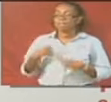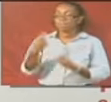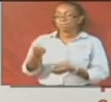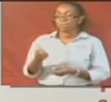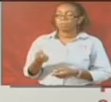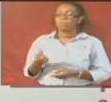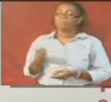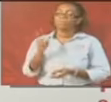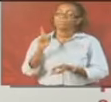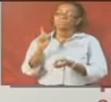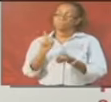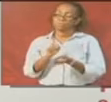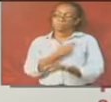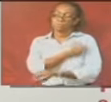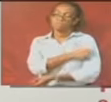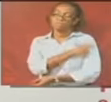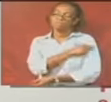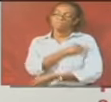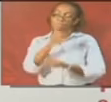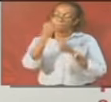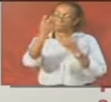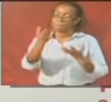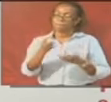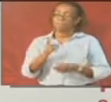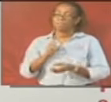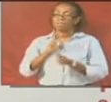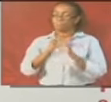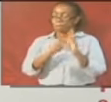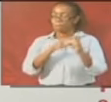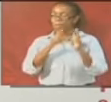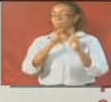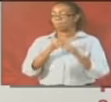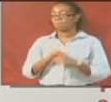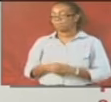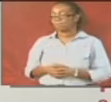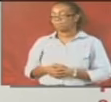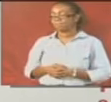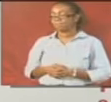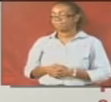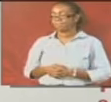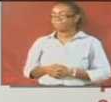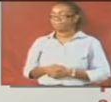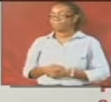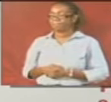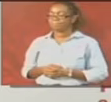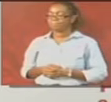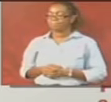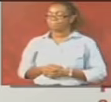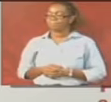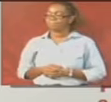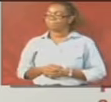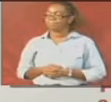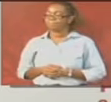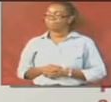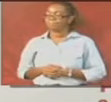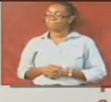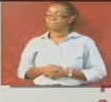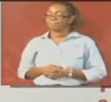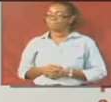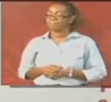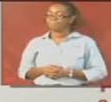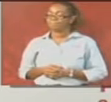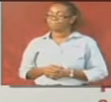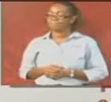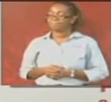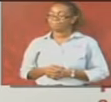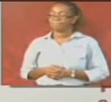that information so that it is put into your record. So too for any additional more